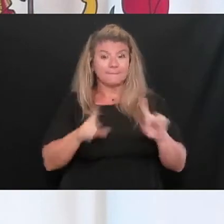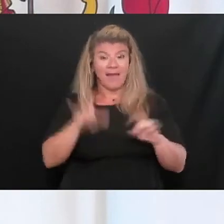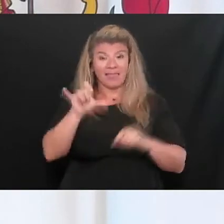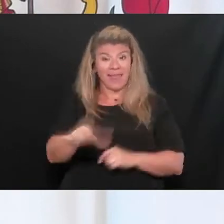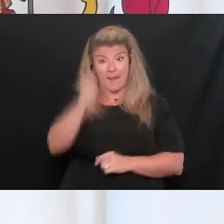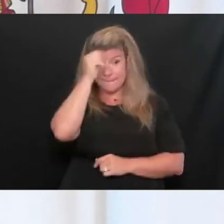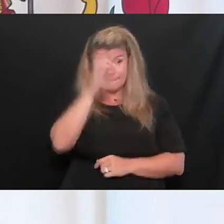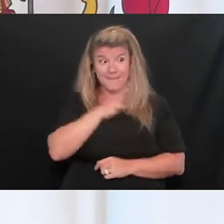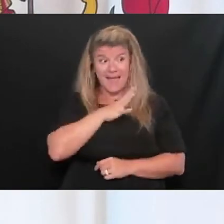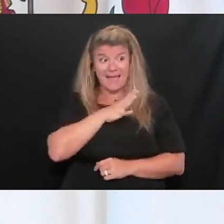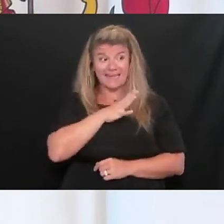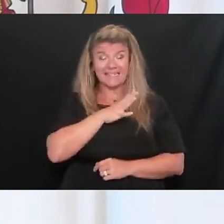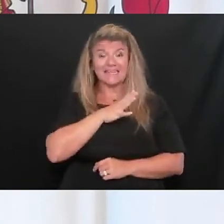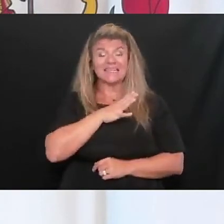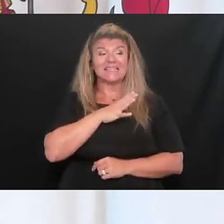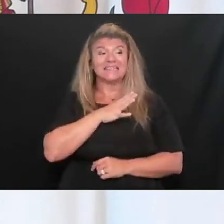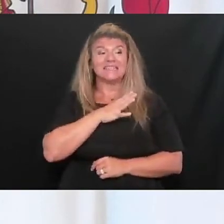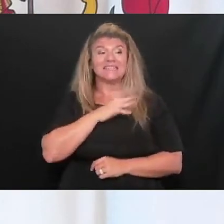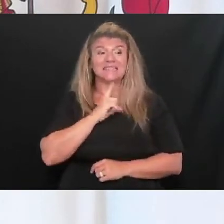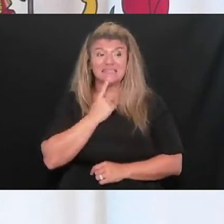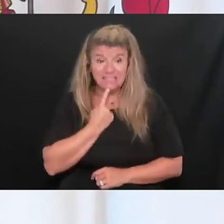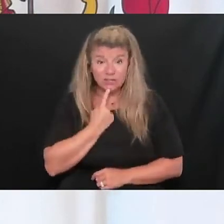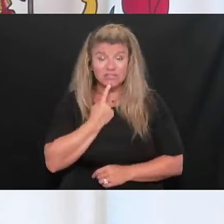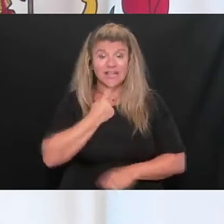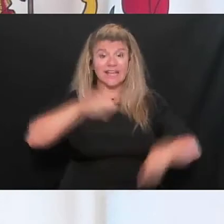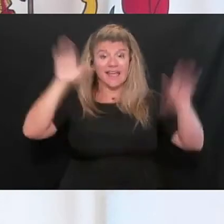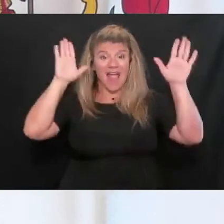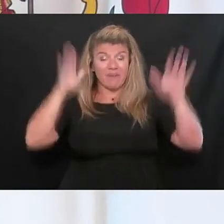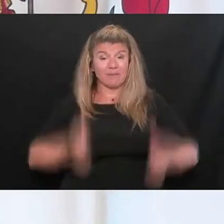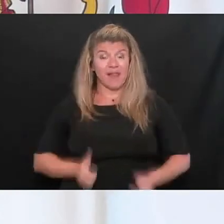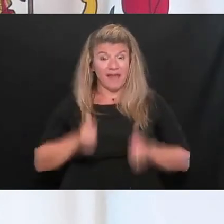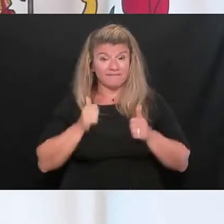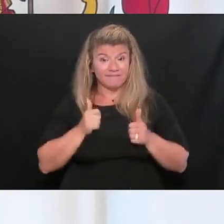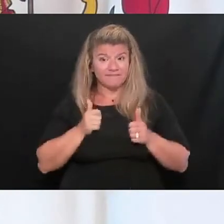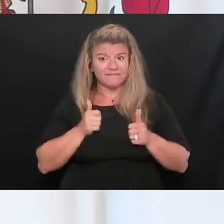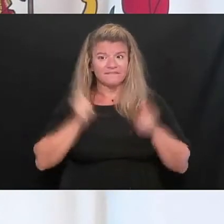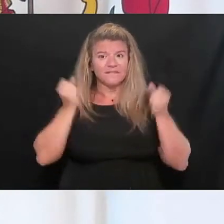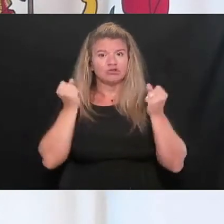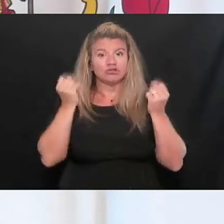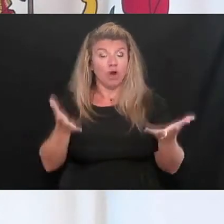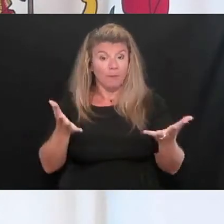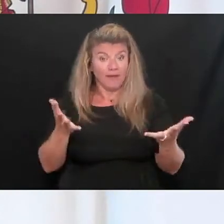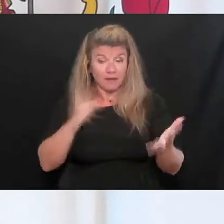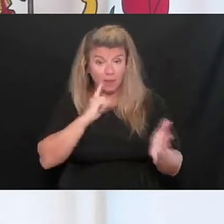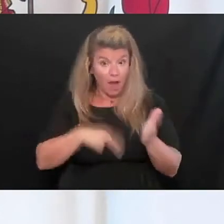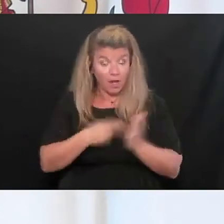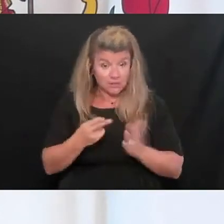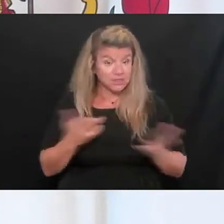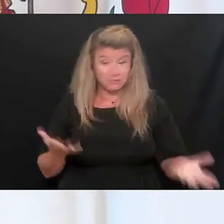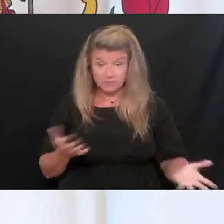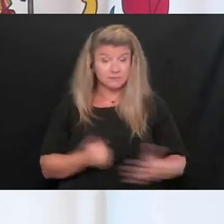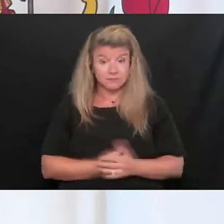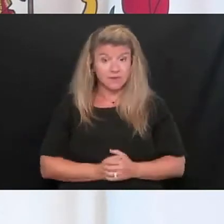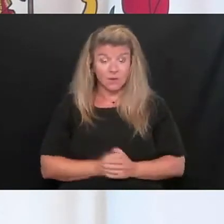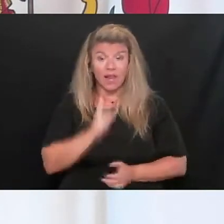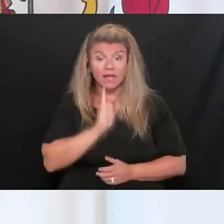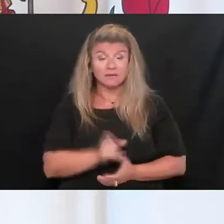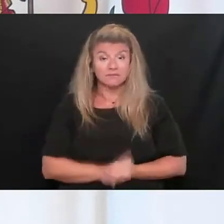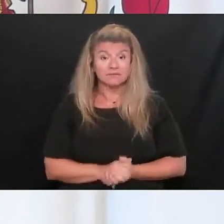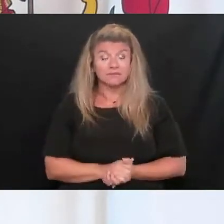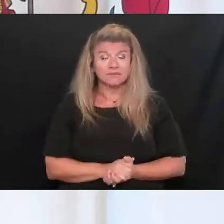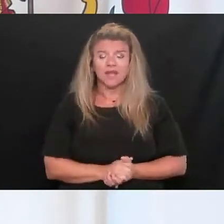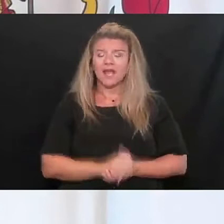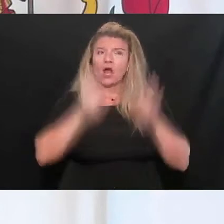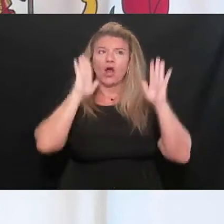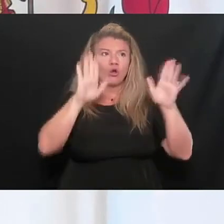that literally, gave his life and gave his life for so many. Did he not? Did he not really? I mean, a